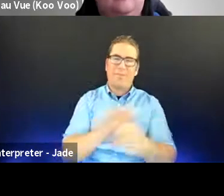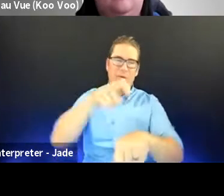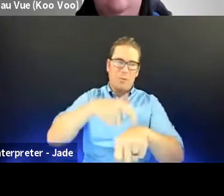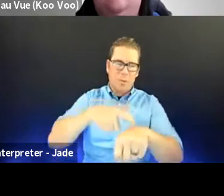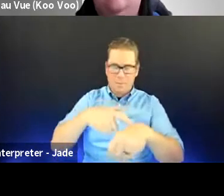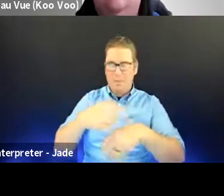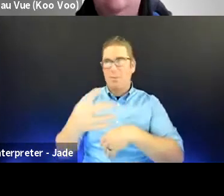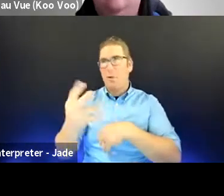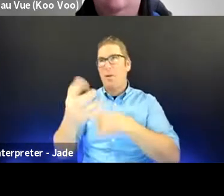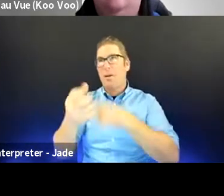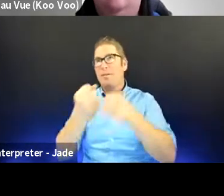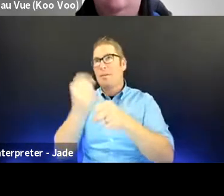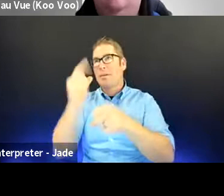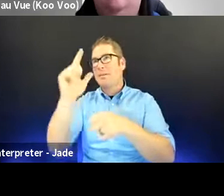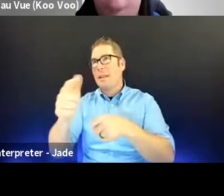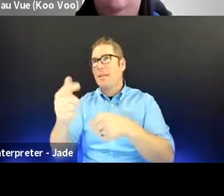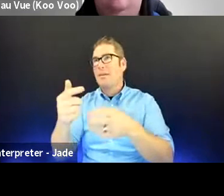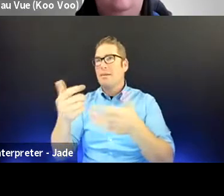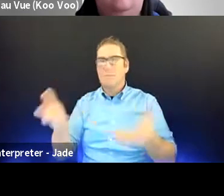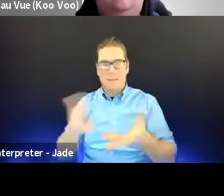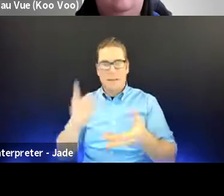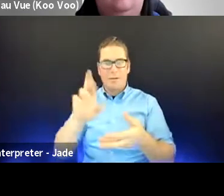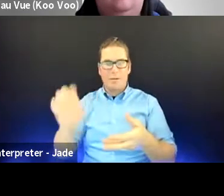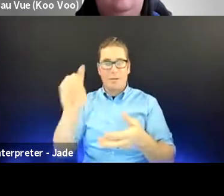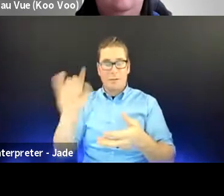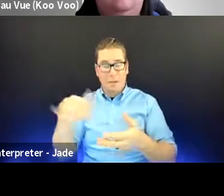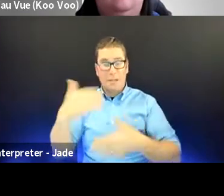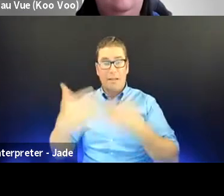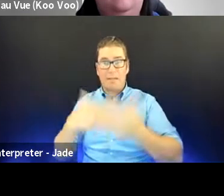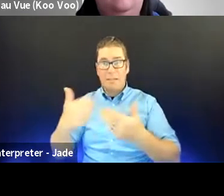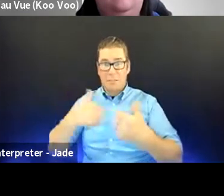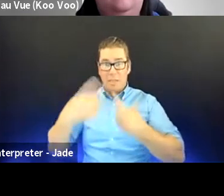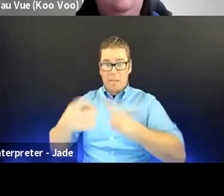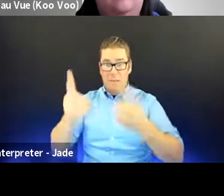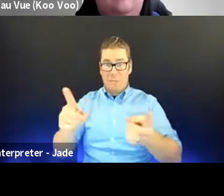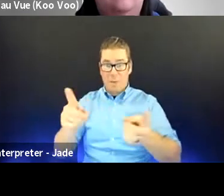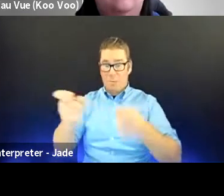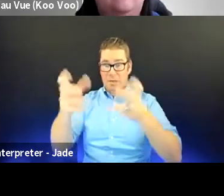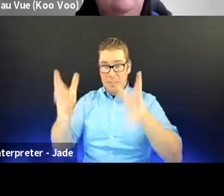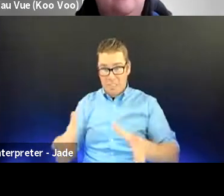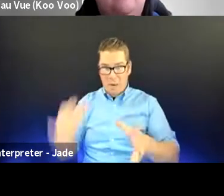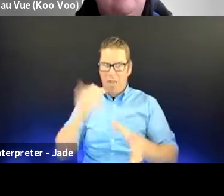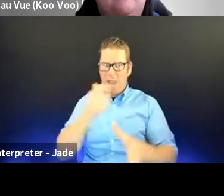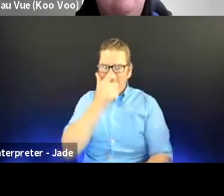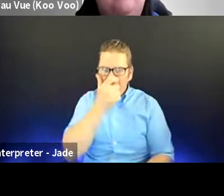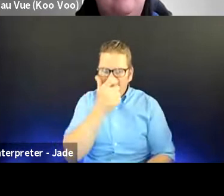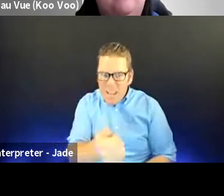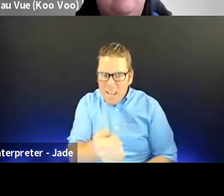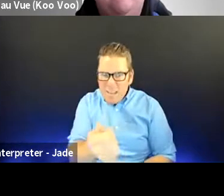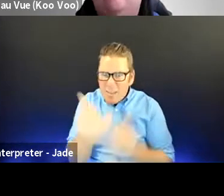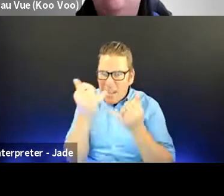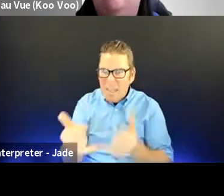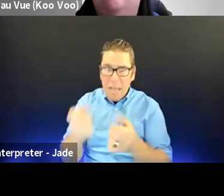Reed Lee College, I got the chance to be the department chair, which I'm serving, and it is an interesting time to serve as a chair right now,